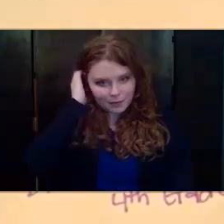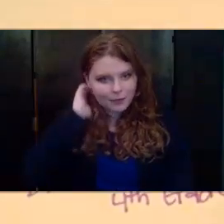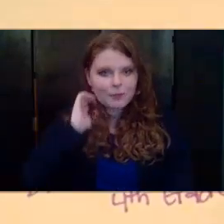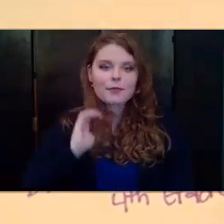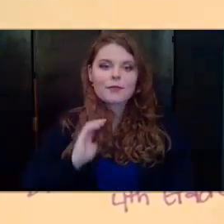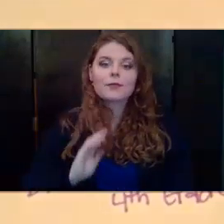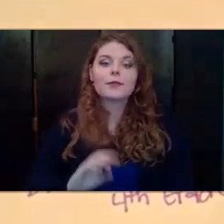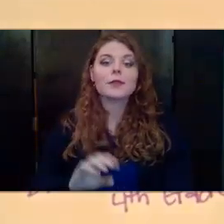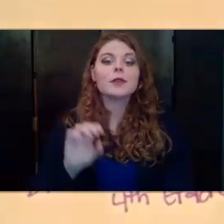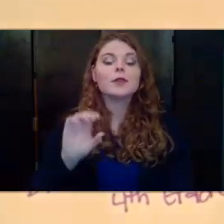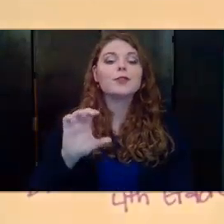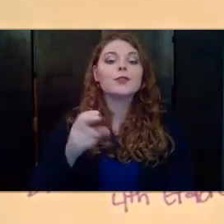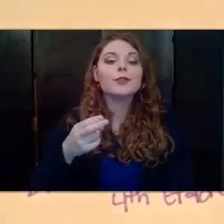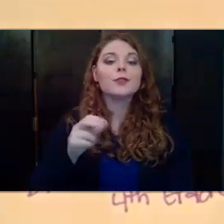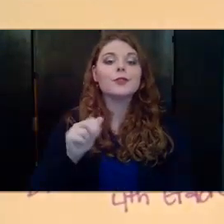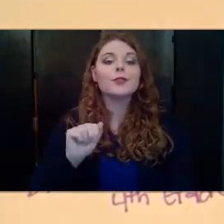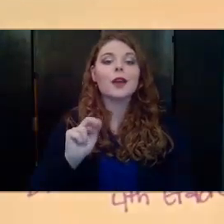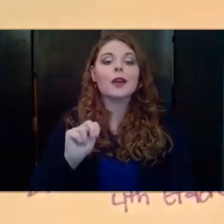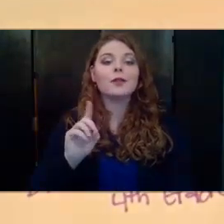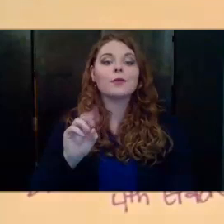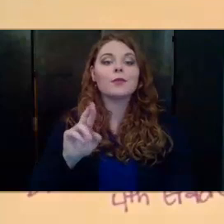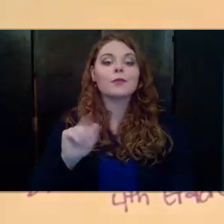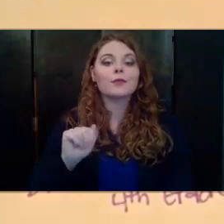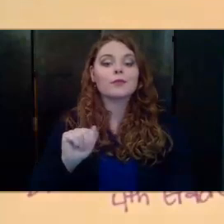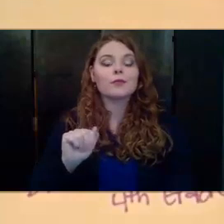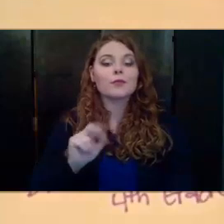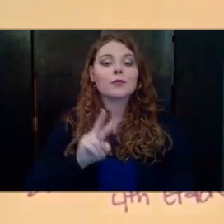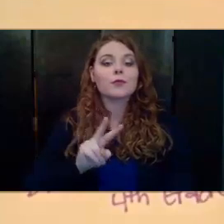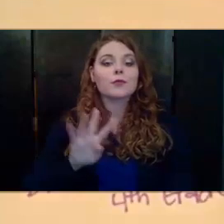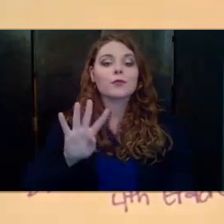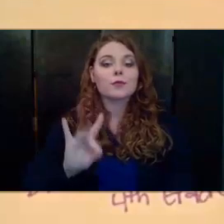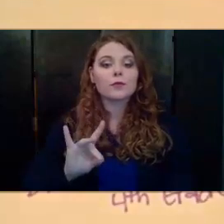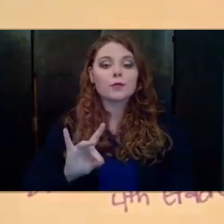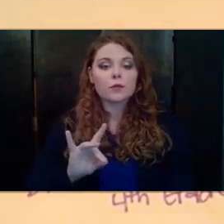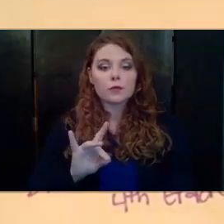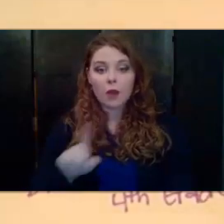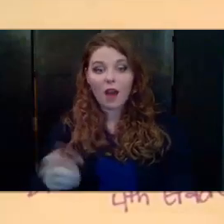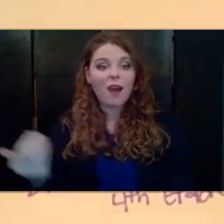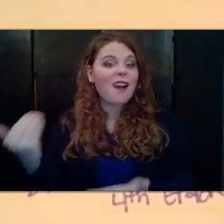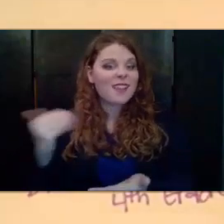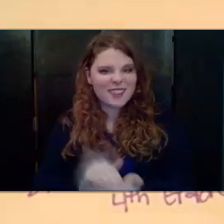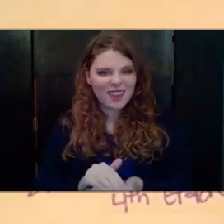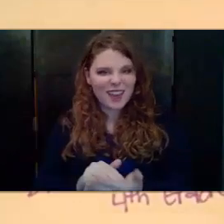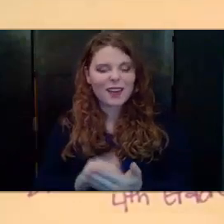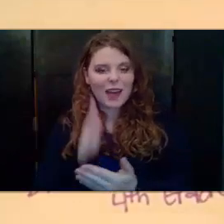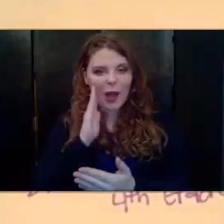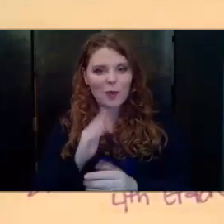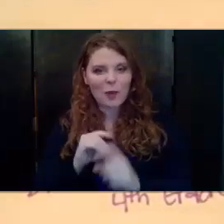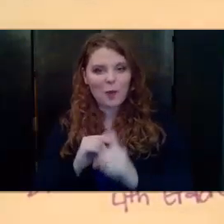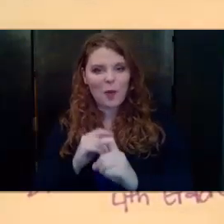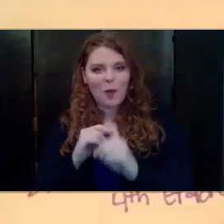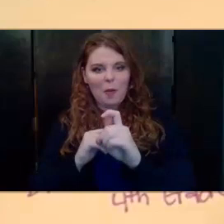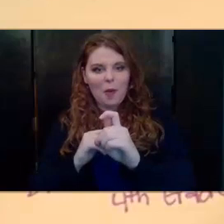And then Chandra is 2 4/8. And so I'm going to find my 2 4/8 spot again. And I'm going to add one